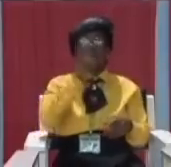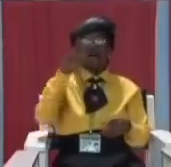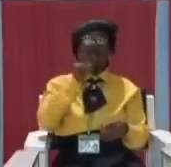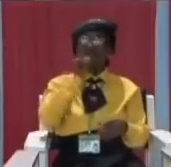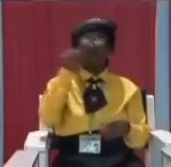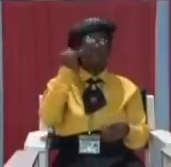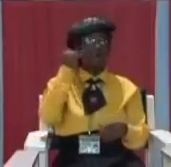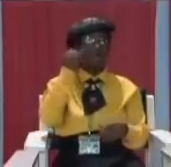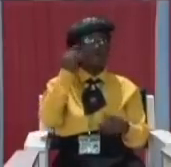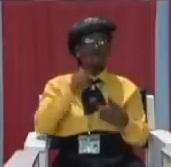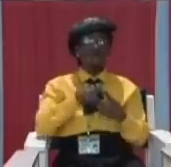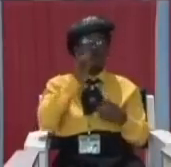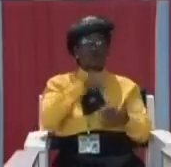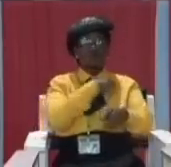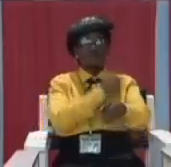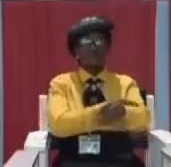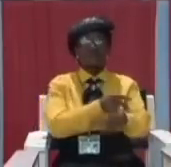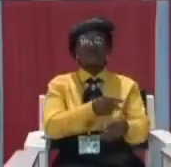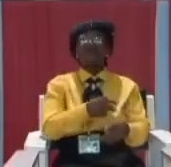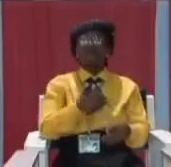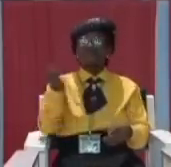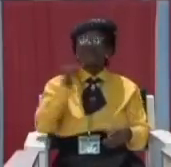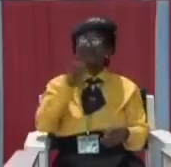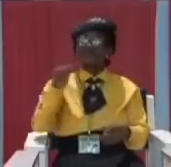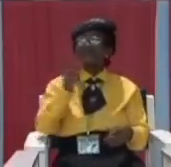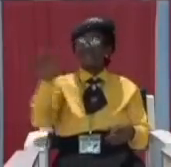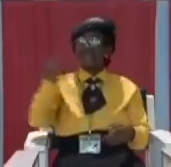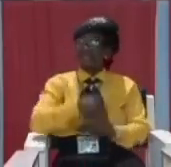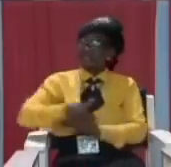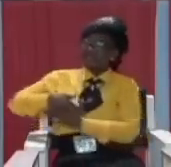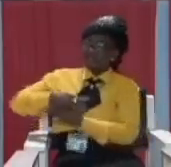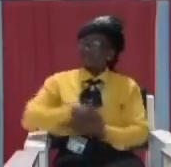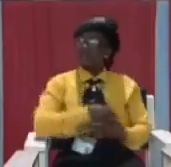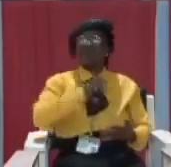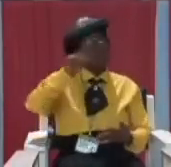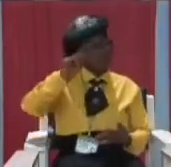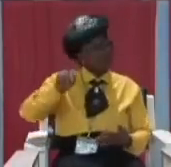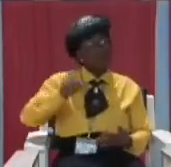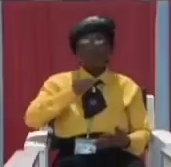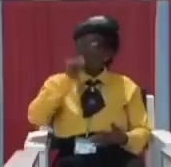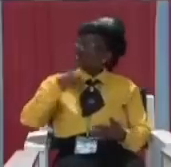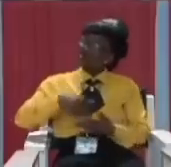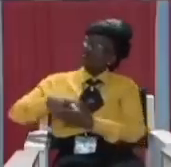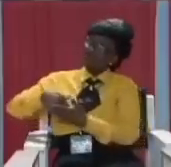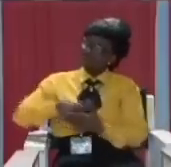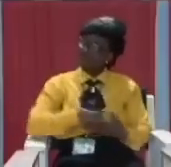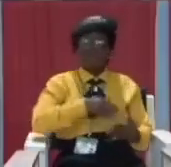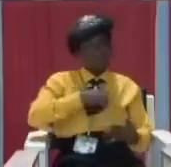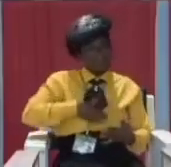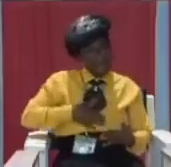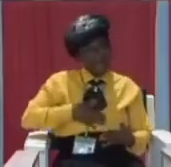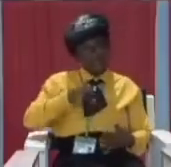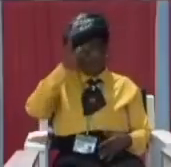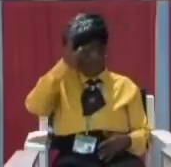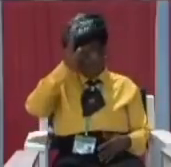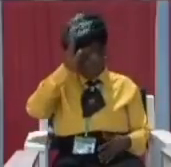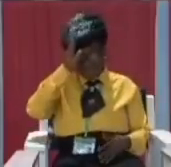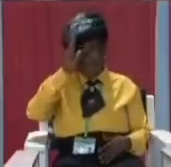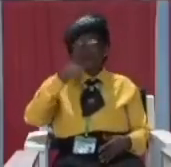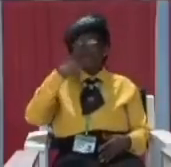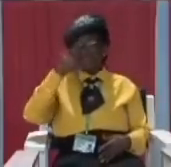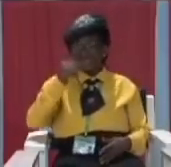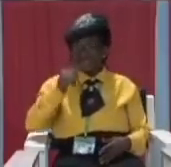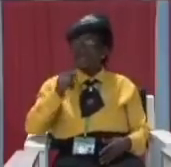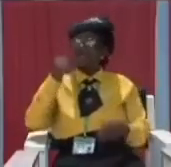baby in you. She said, no, not a baby. My father said, twins. Cut a long story